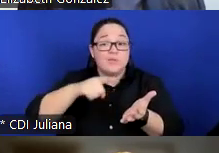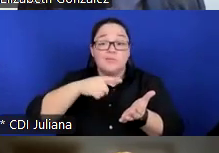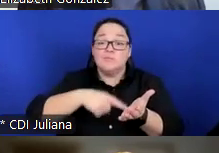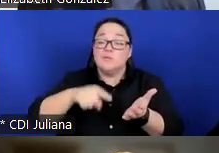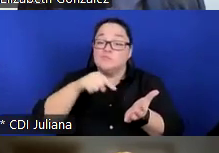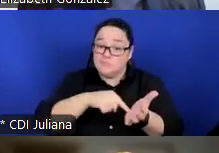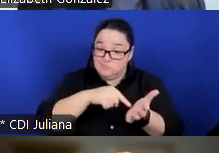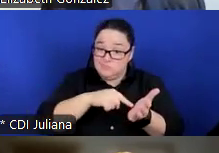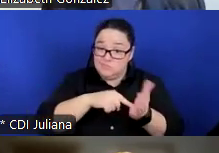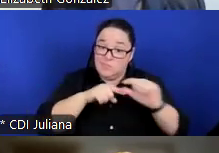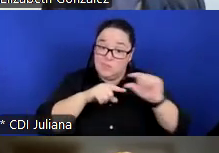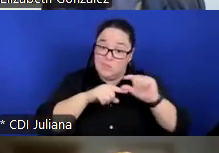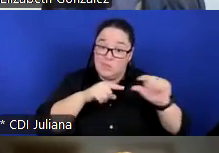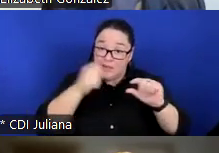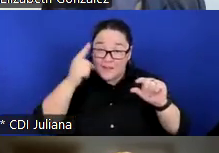pay